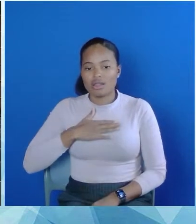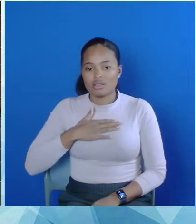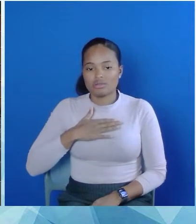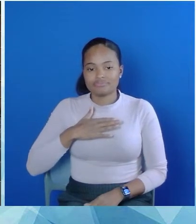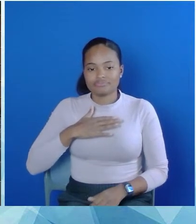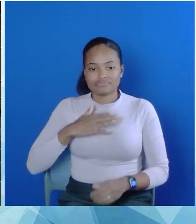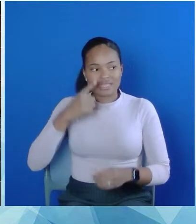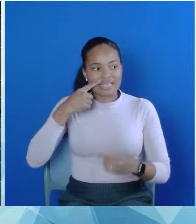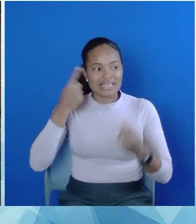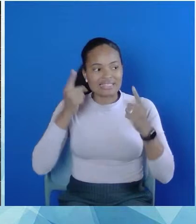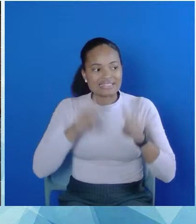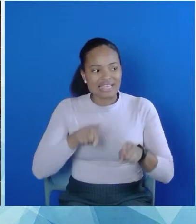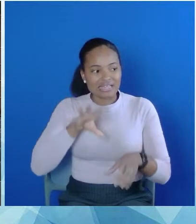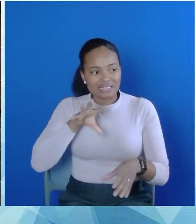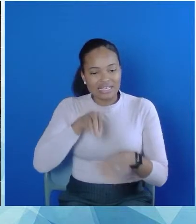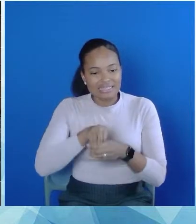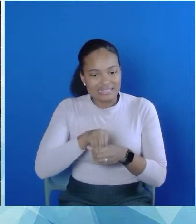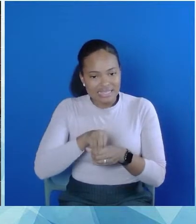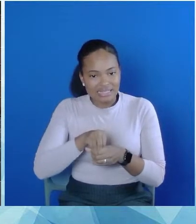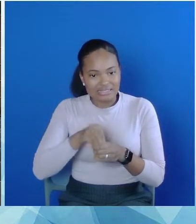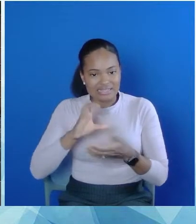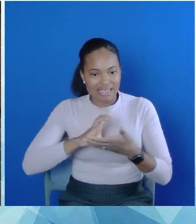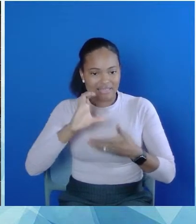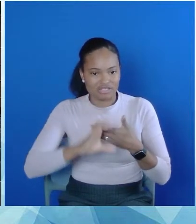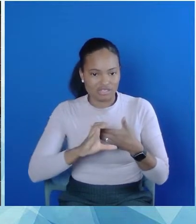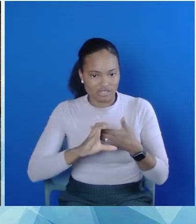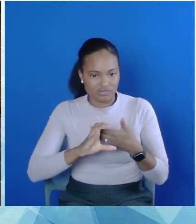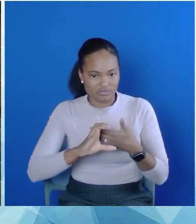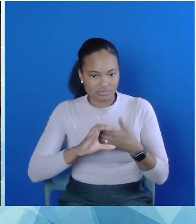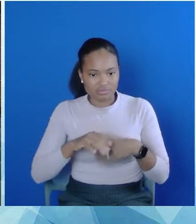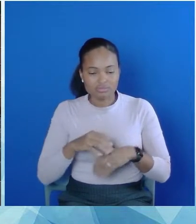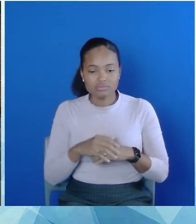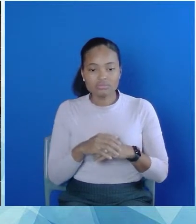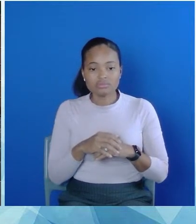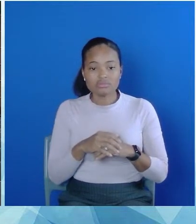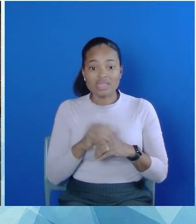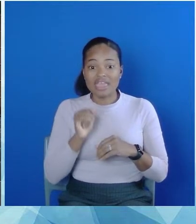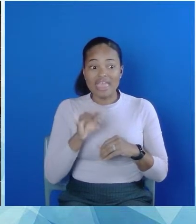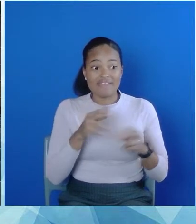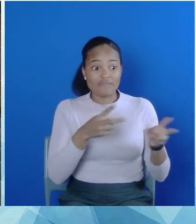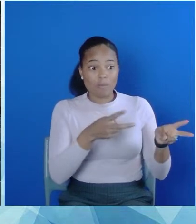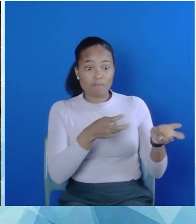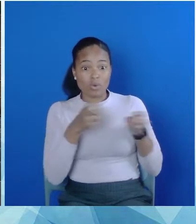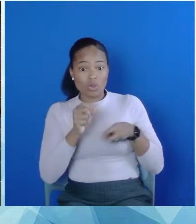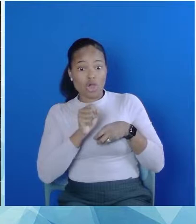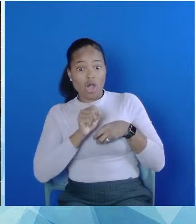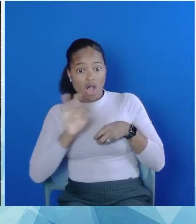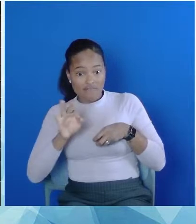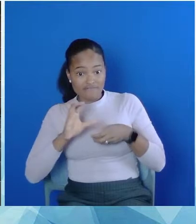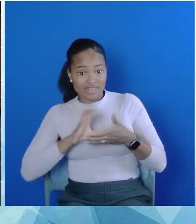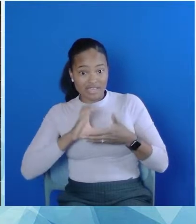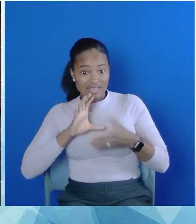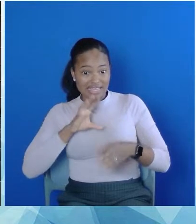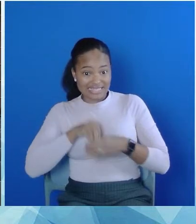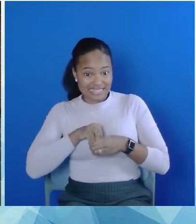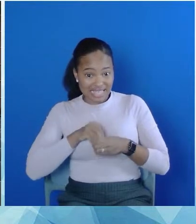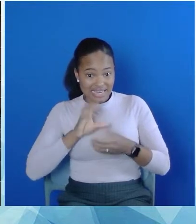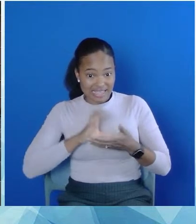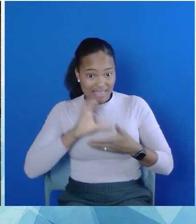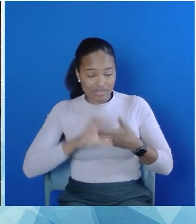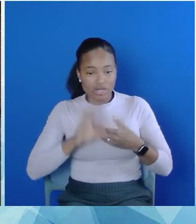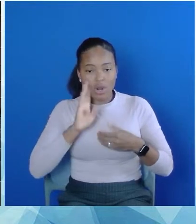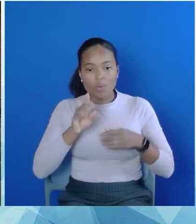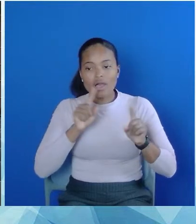If it is pulled off of the consent calendar, it would go to something called Committee of the Whole. And Committee